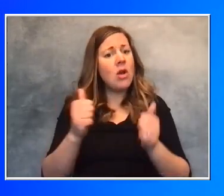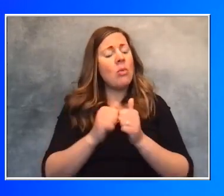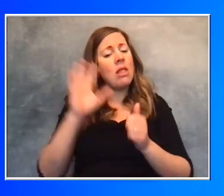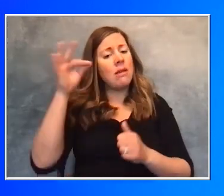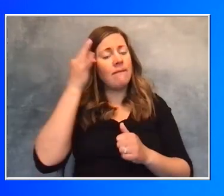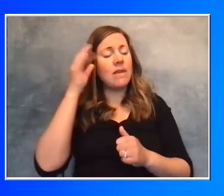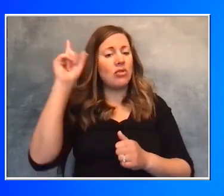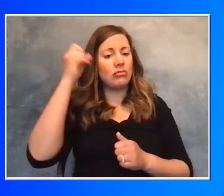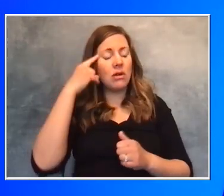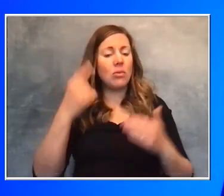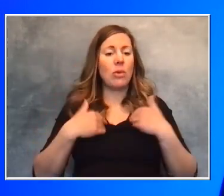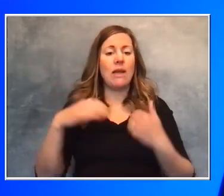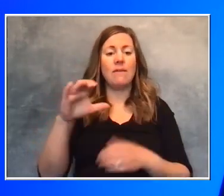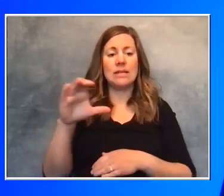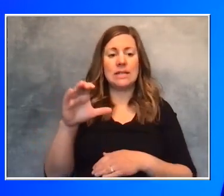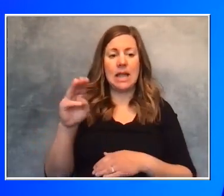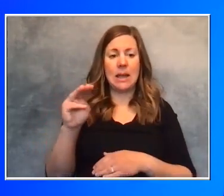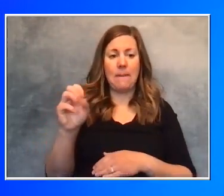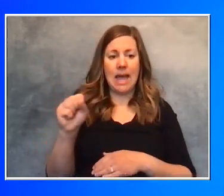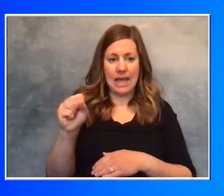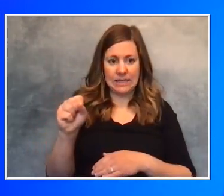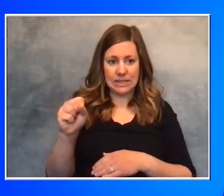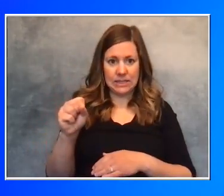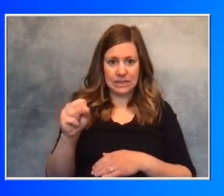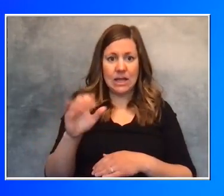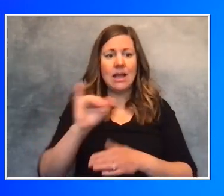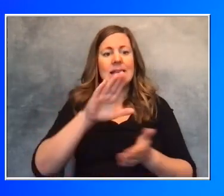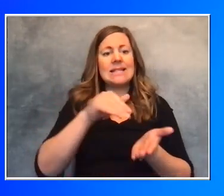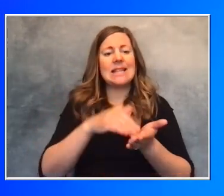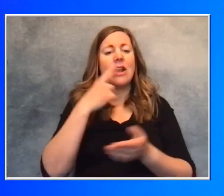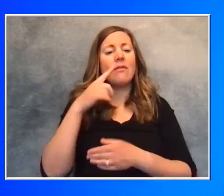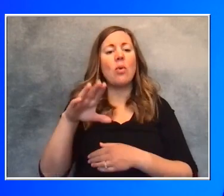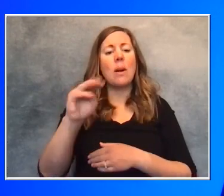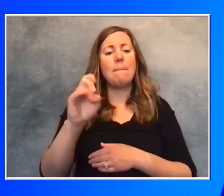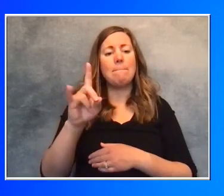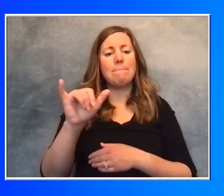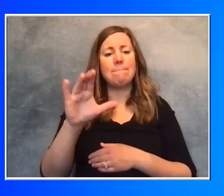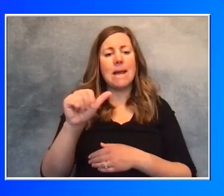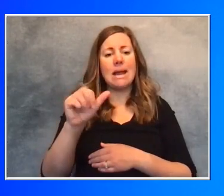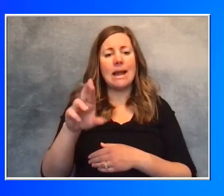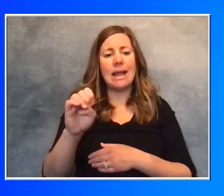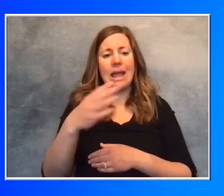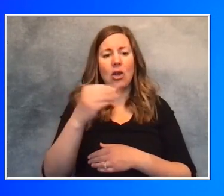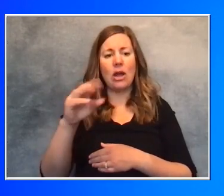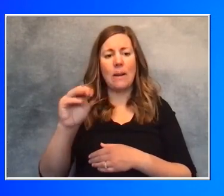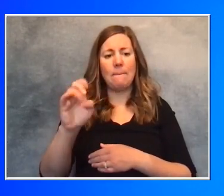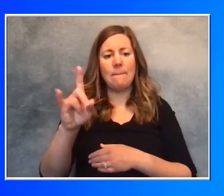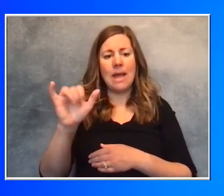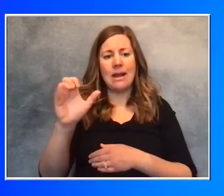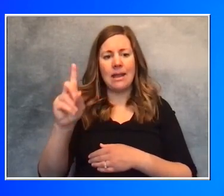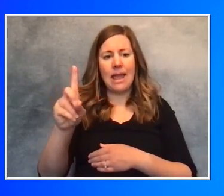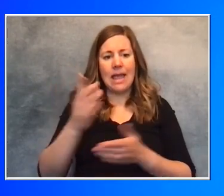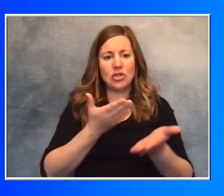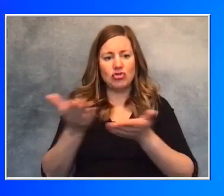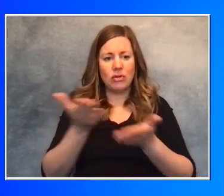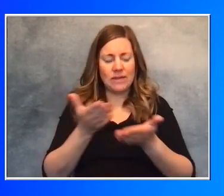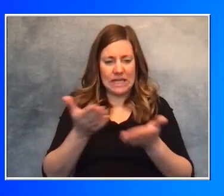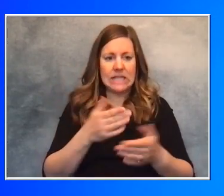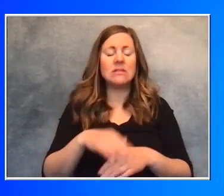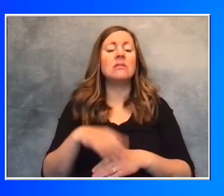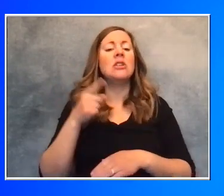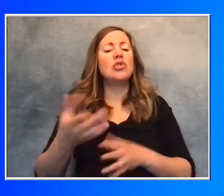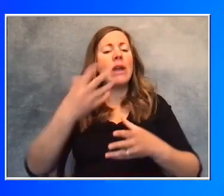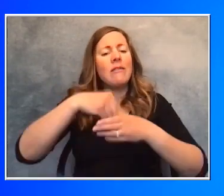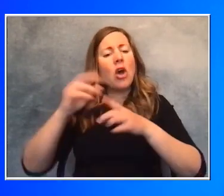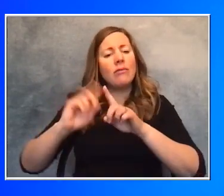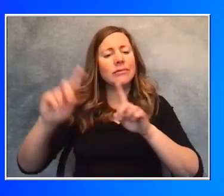have CMS, the Center for Medicare and Medicaid Services, and so they involve different criteria for Medicare.